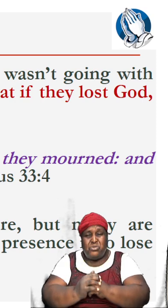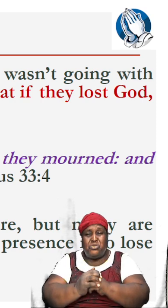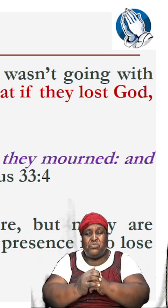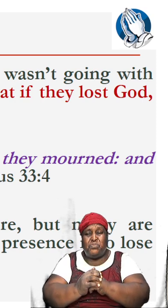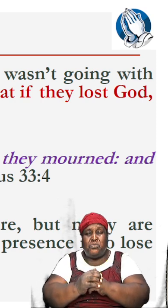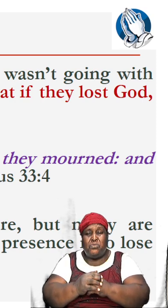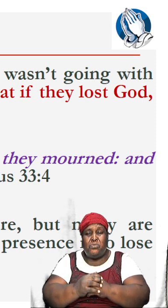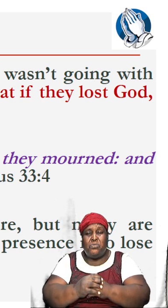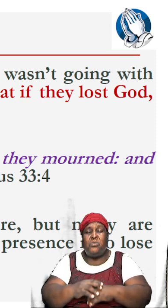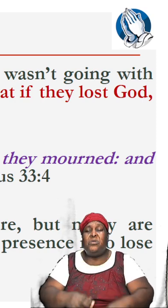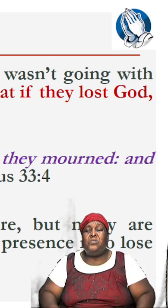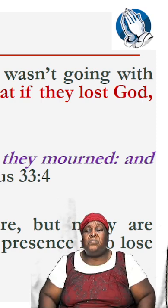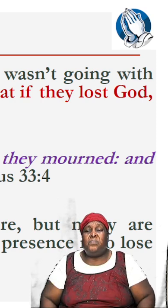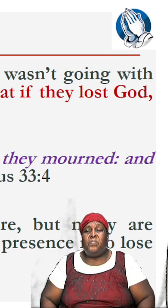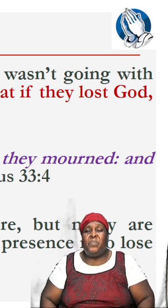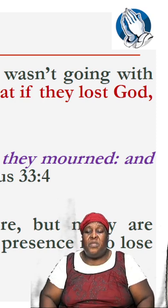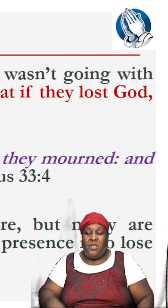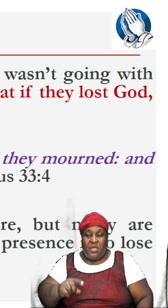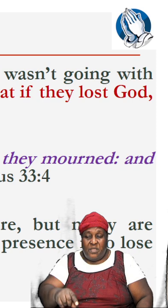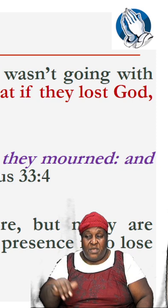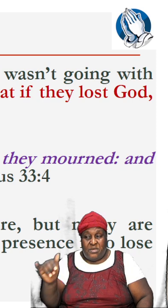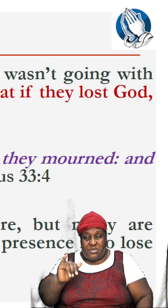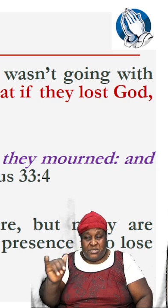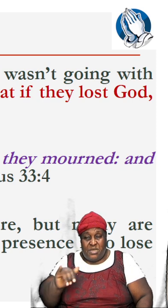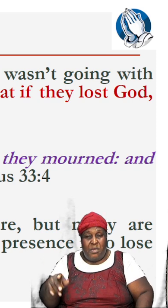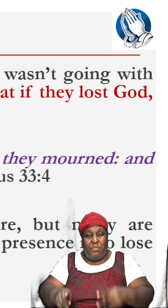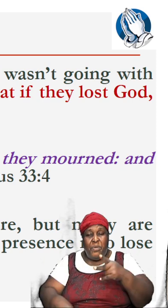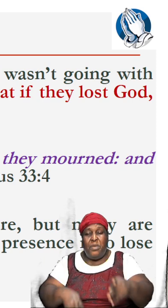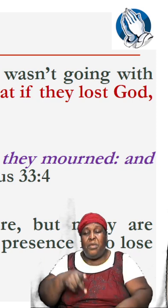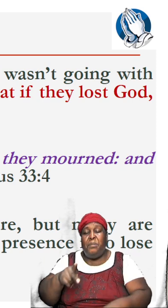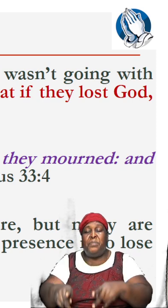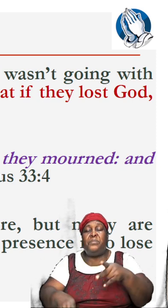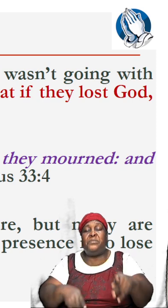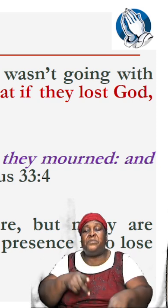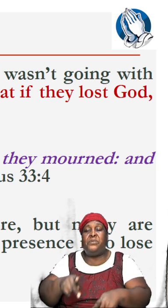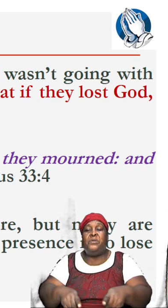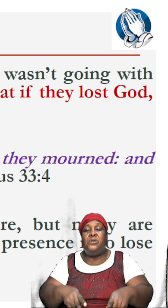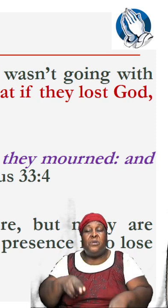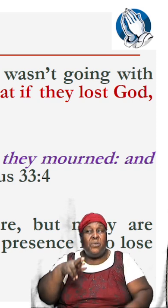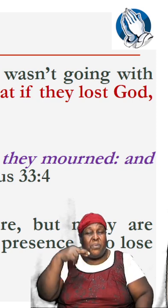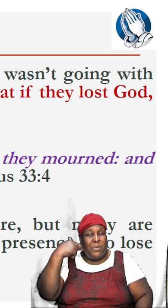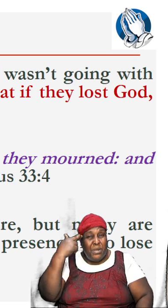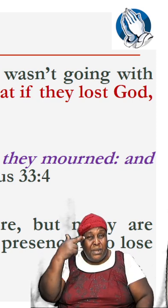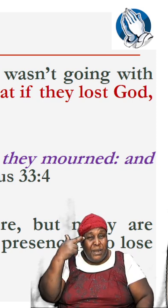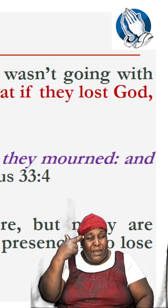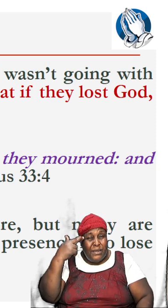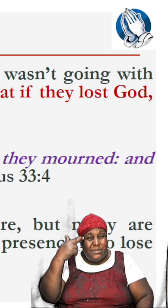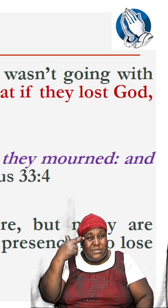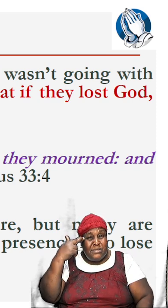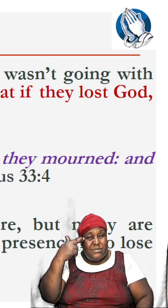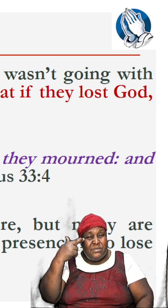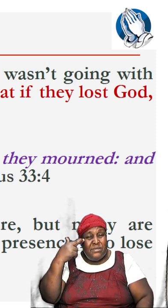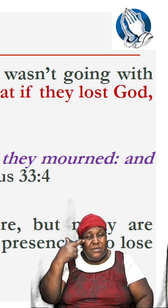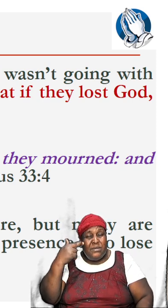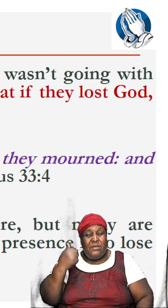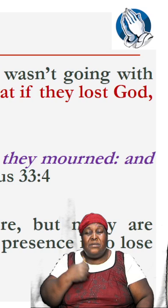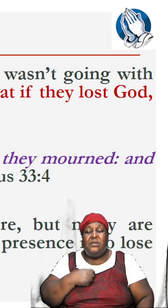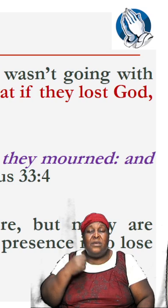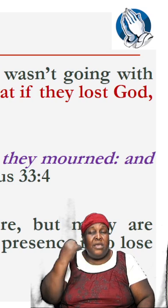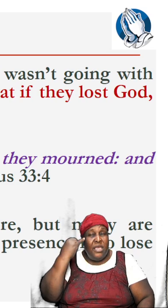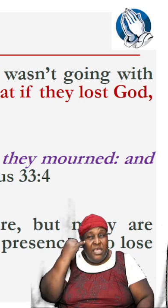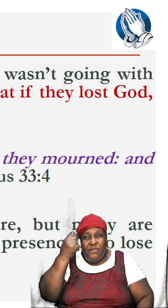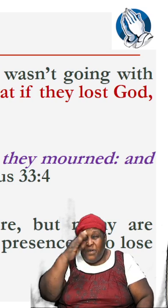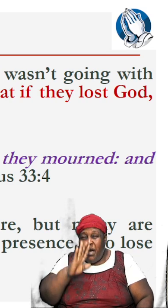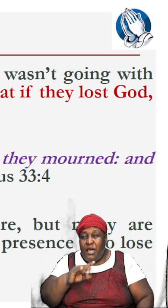before. And these same set of people, praise God, realize that, look here, if